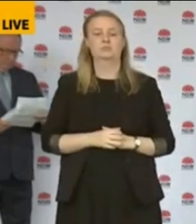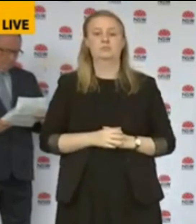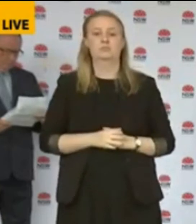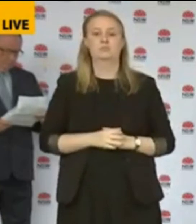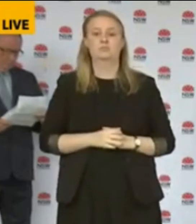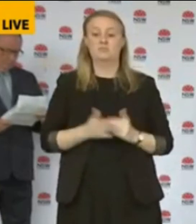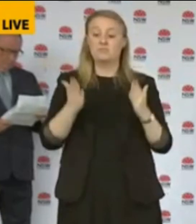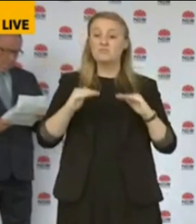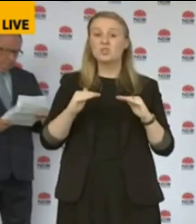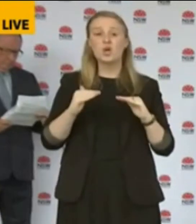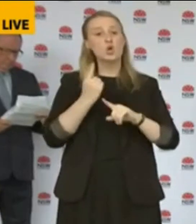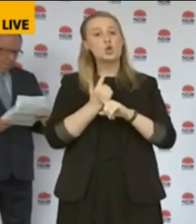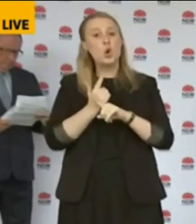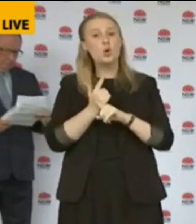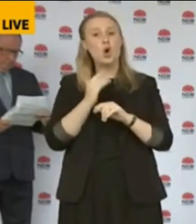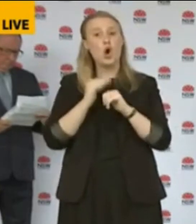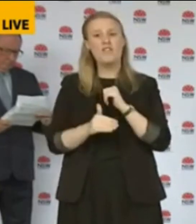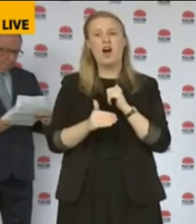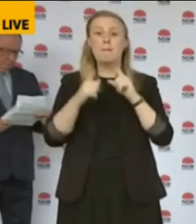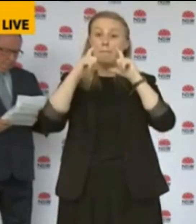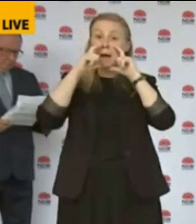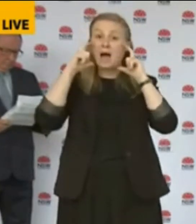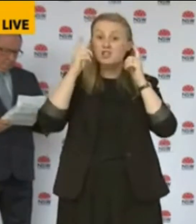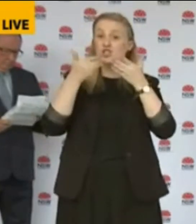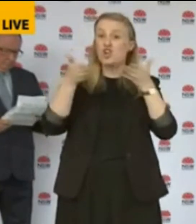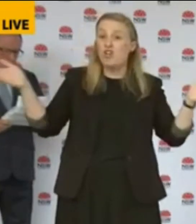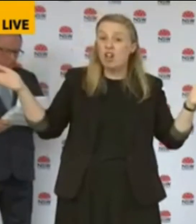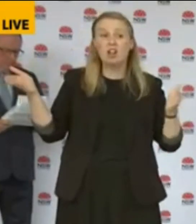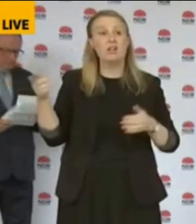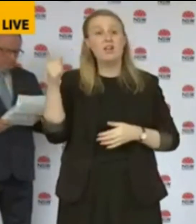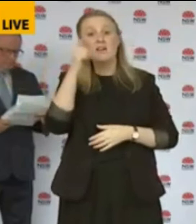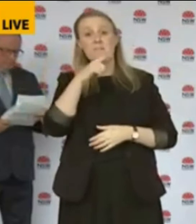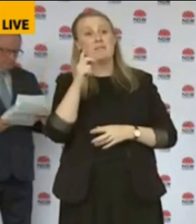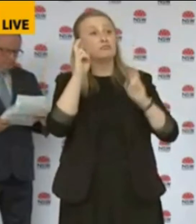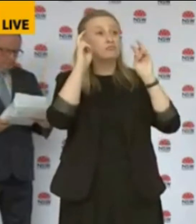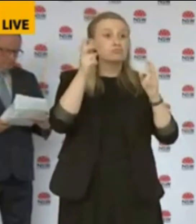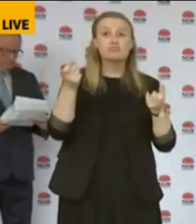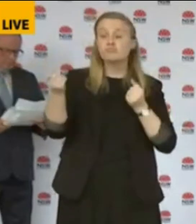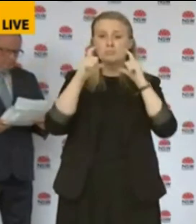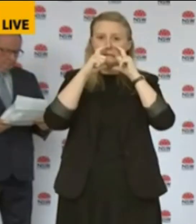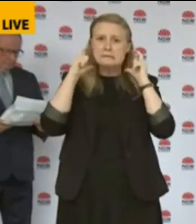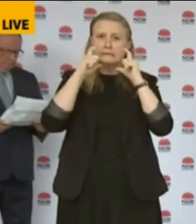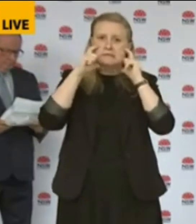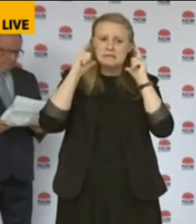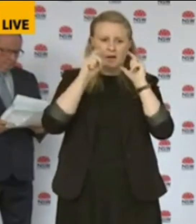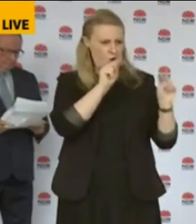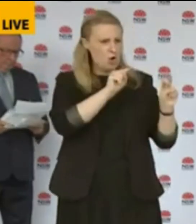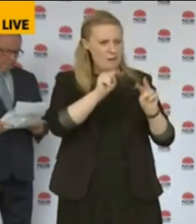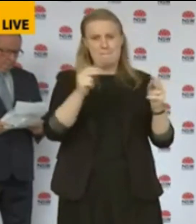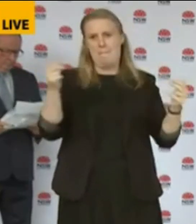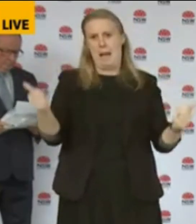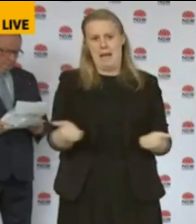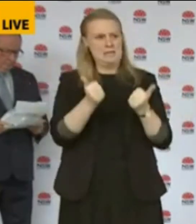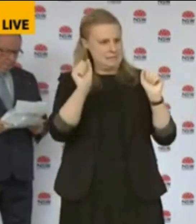overwhelmingly positive. But those few people who have somehow been on a different planet are not